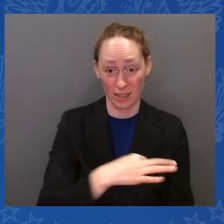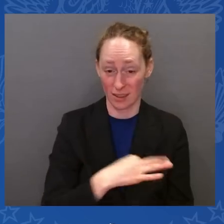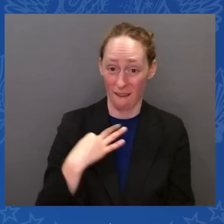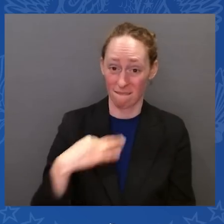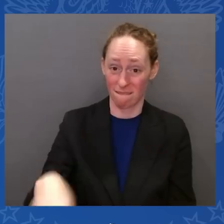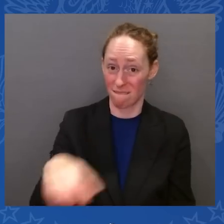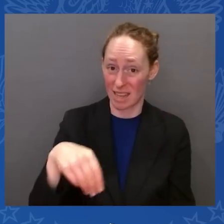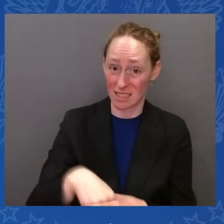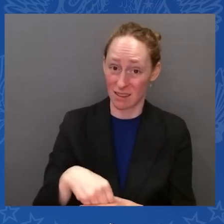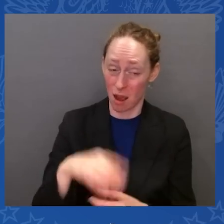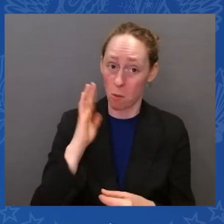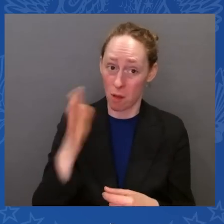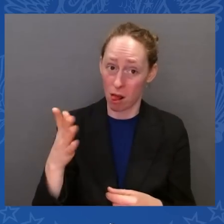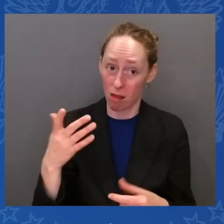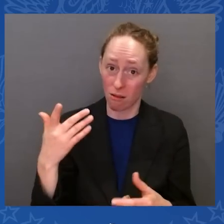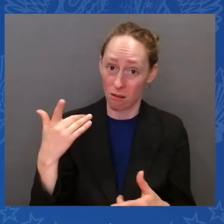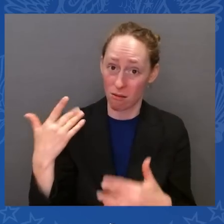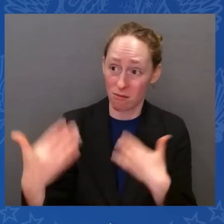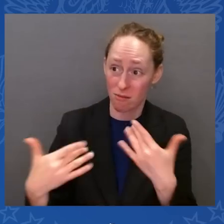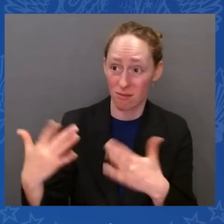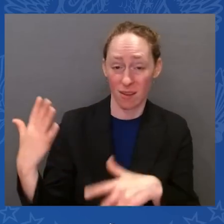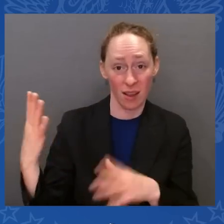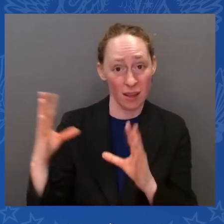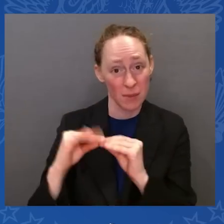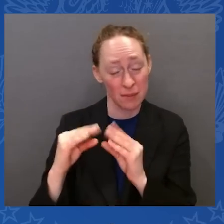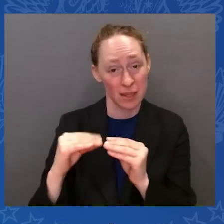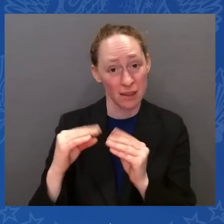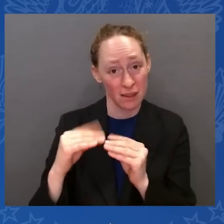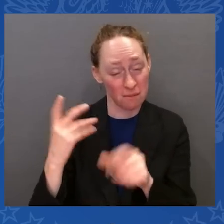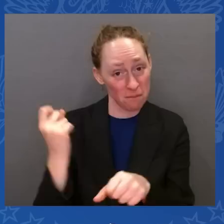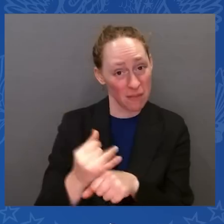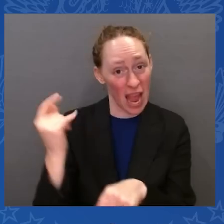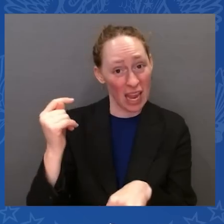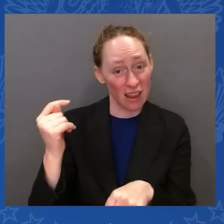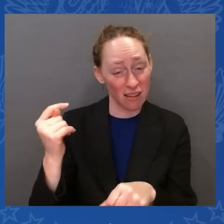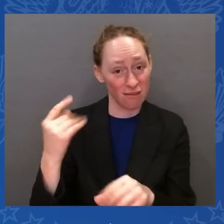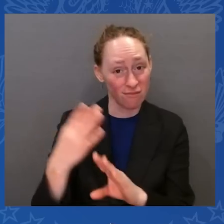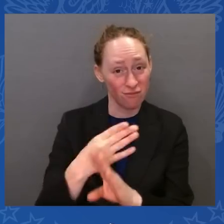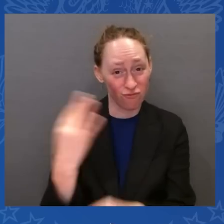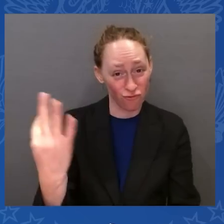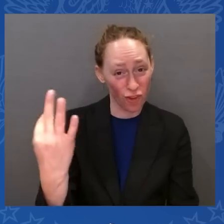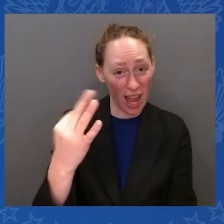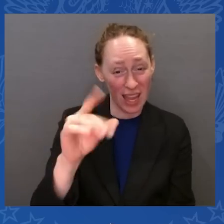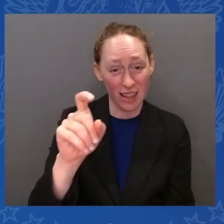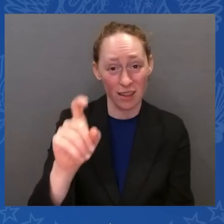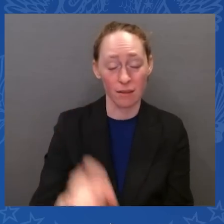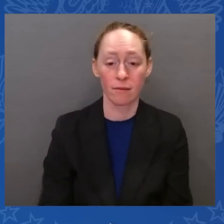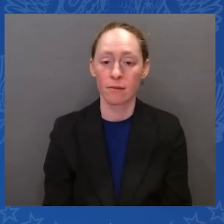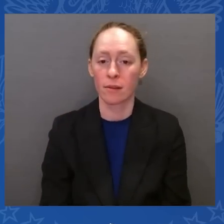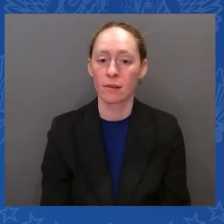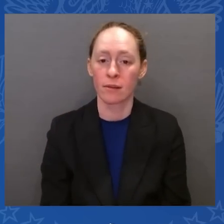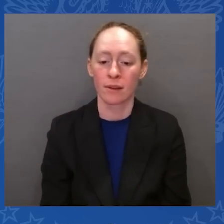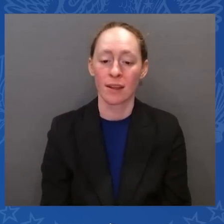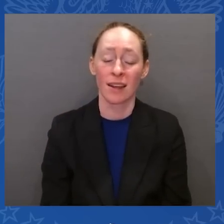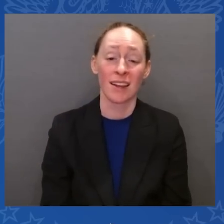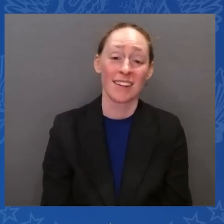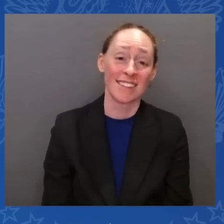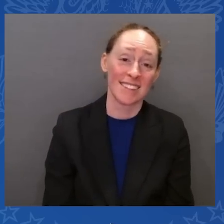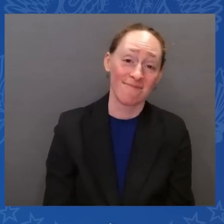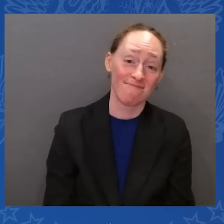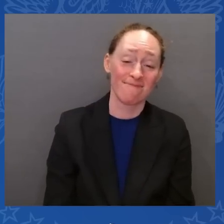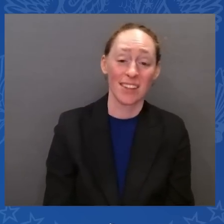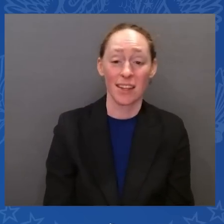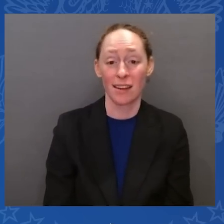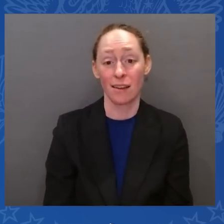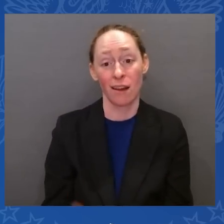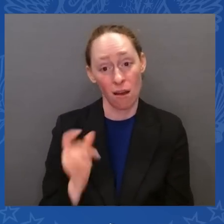anyway. Do you expect any substantial progress by the time you get back to meeting on Friday? Well, it's going to